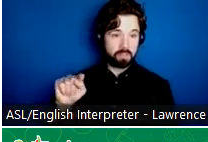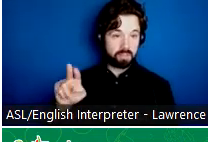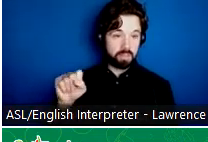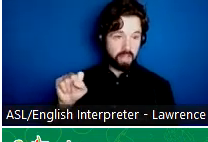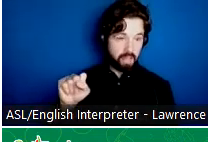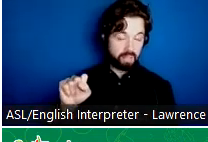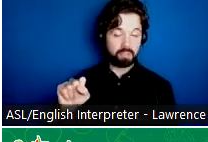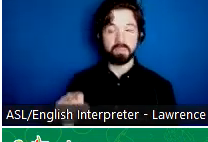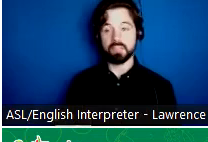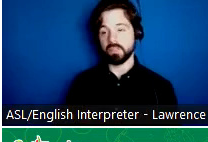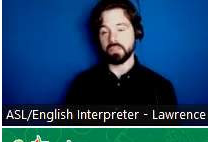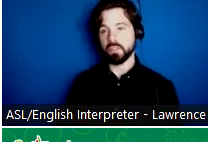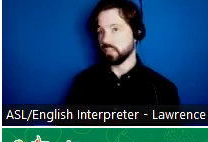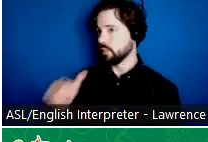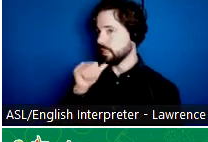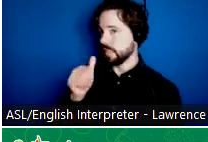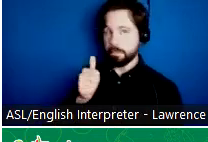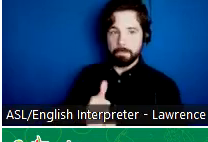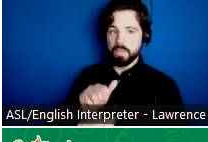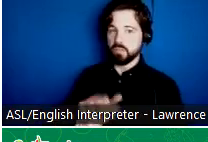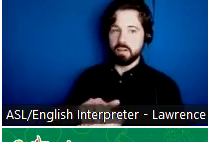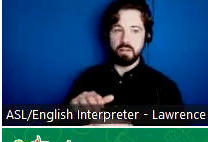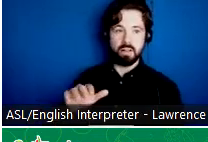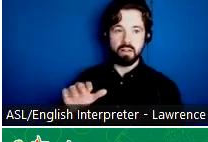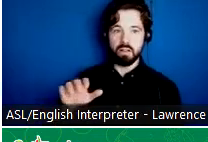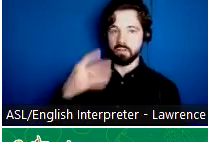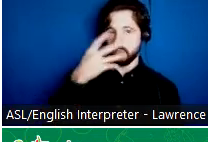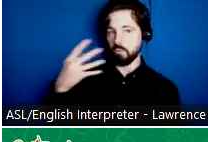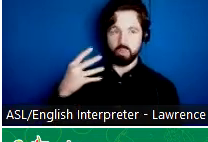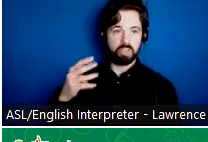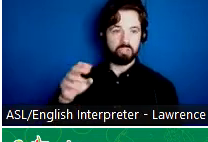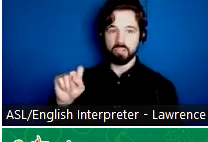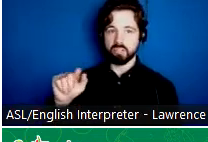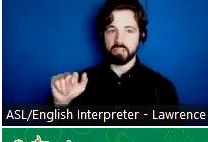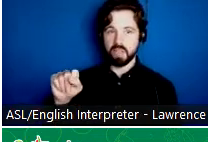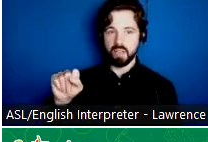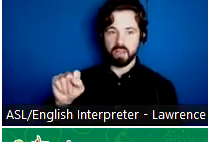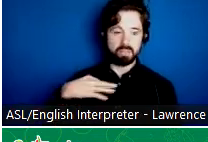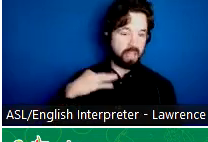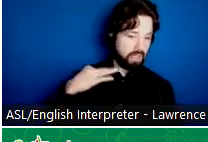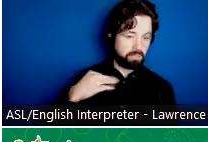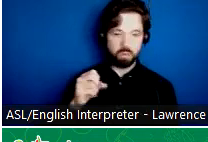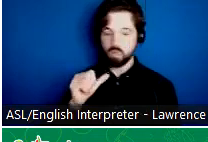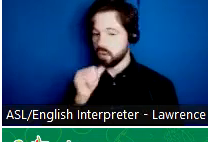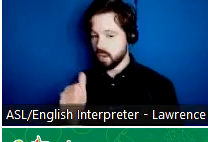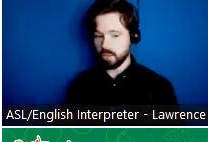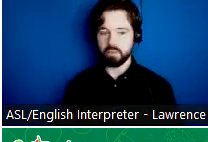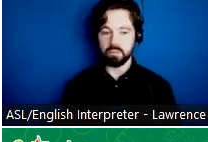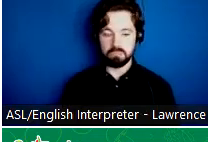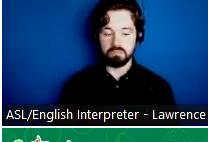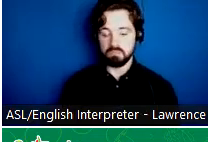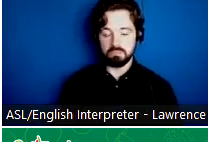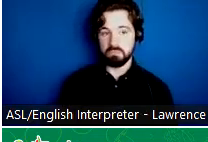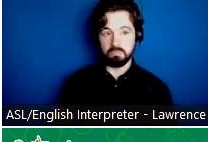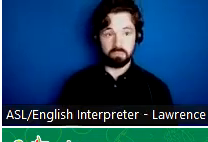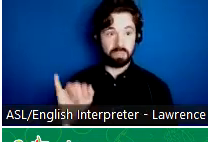summer EBT eligibility is not based on immigration status. So it's based on one, whether they receive free or reduced price meals at